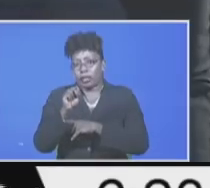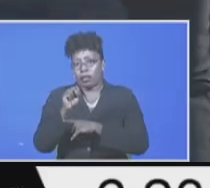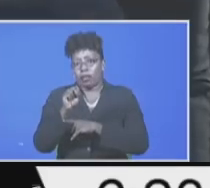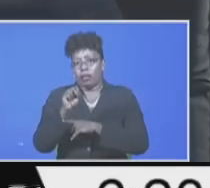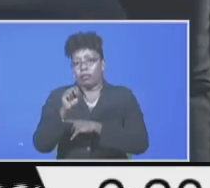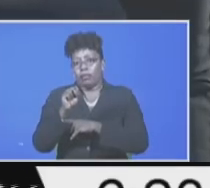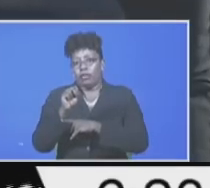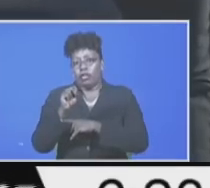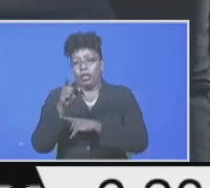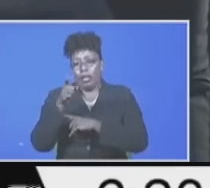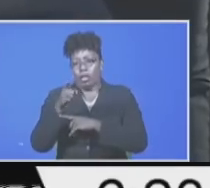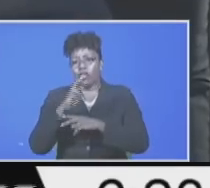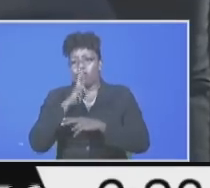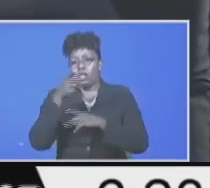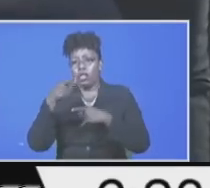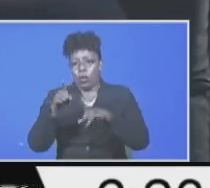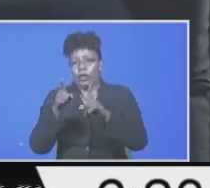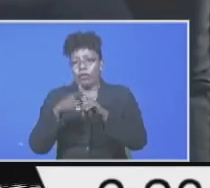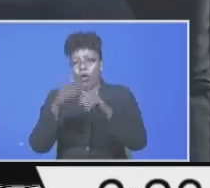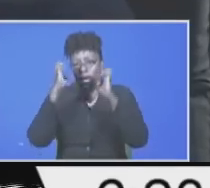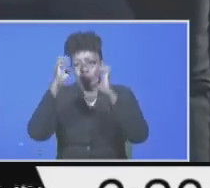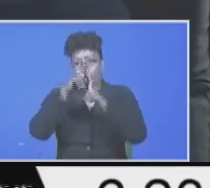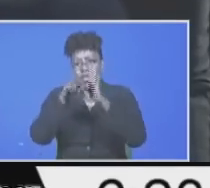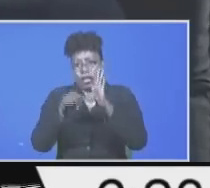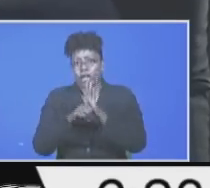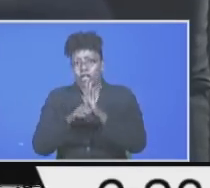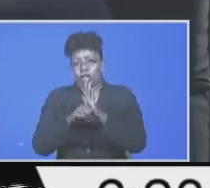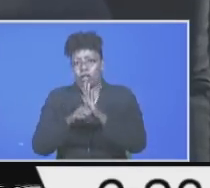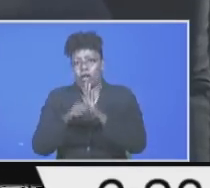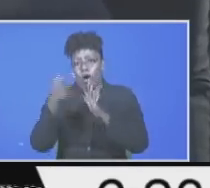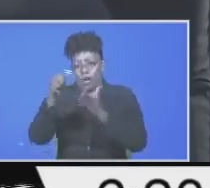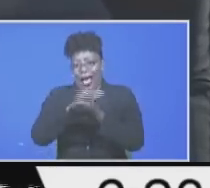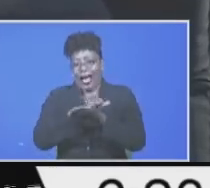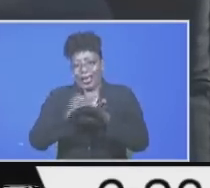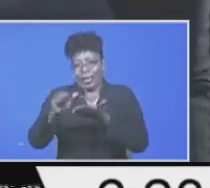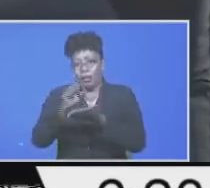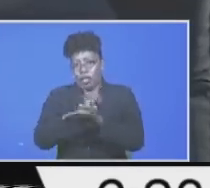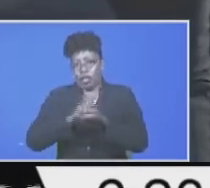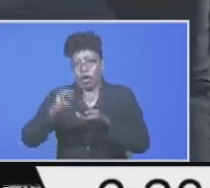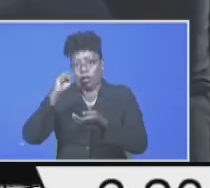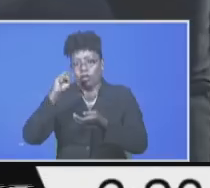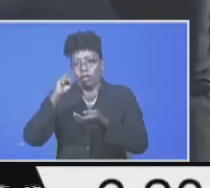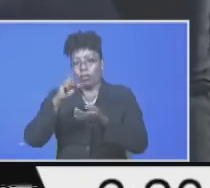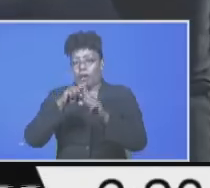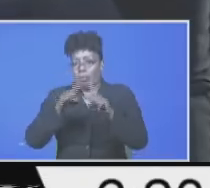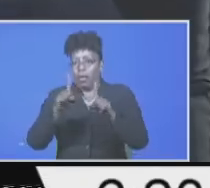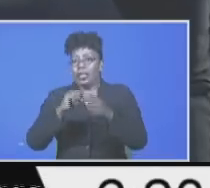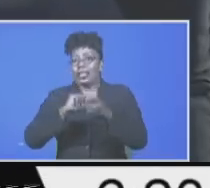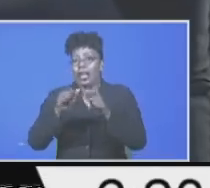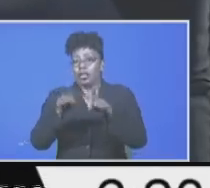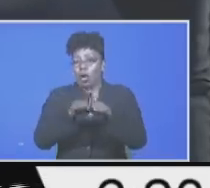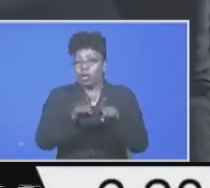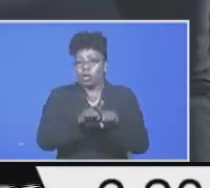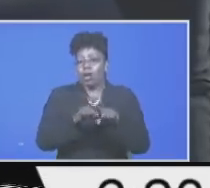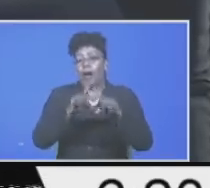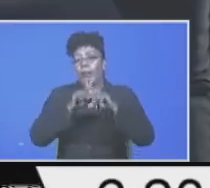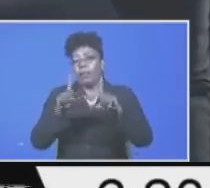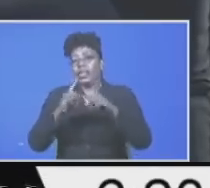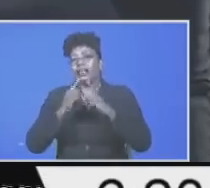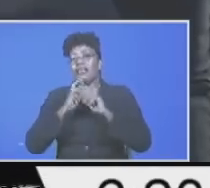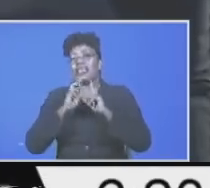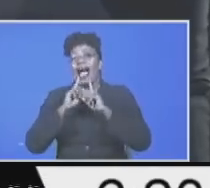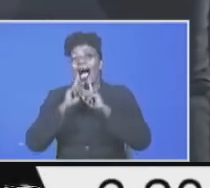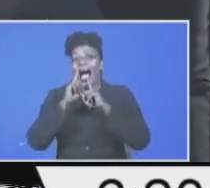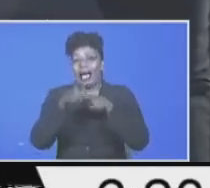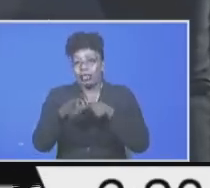He's actually going for an education. He's going on an academic scholarship, but he's an athlete. And if he says, or she